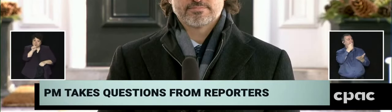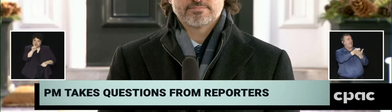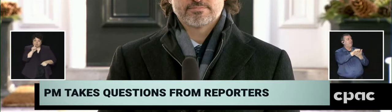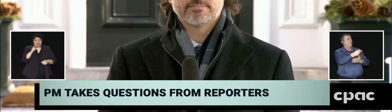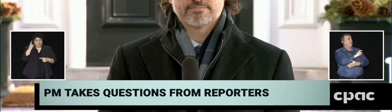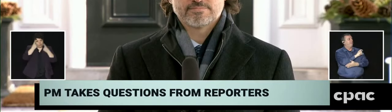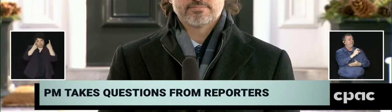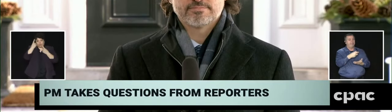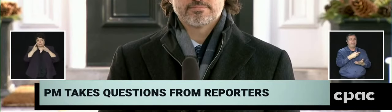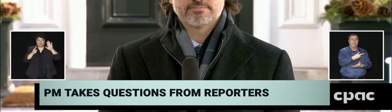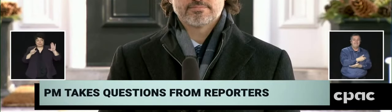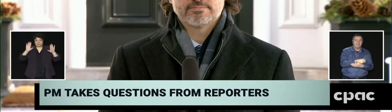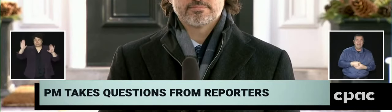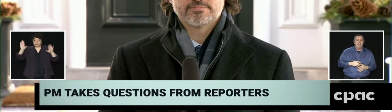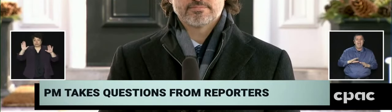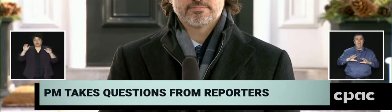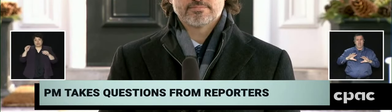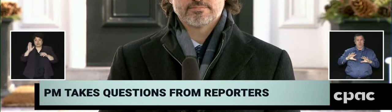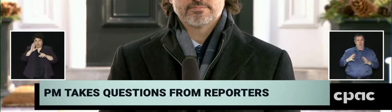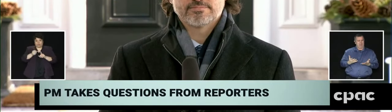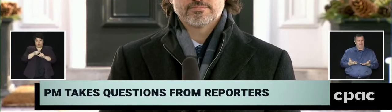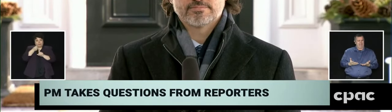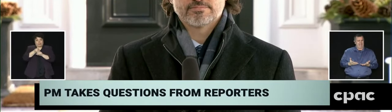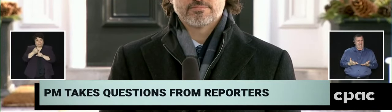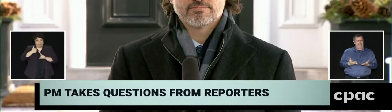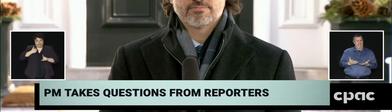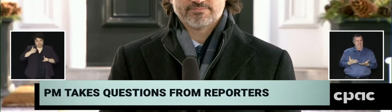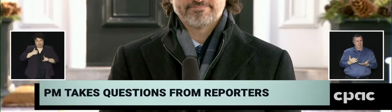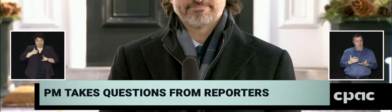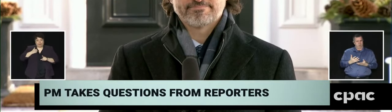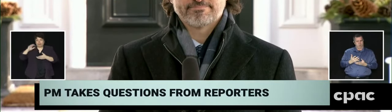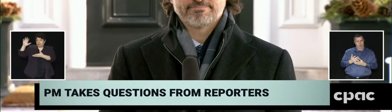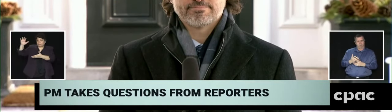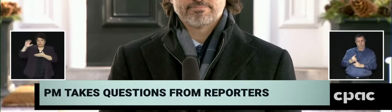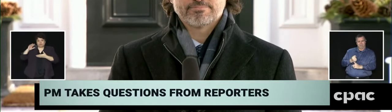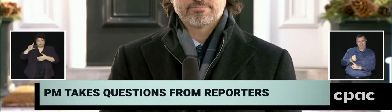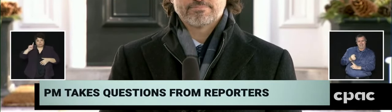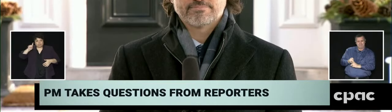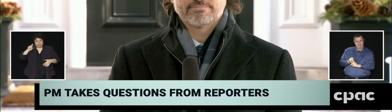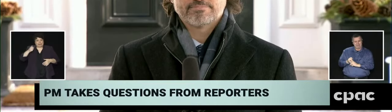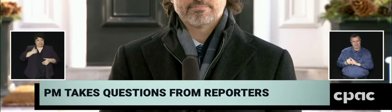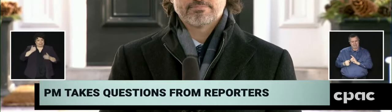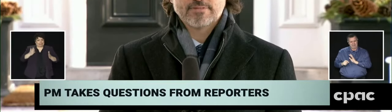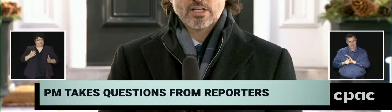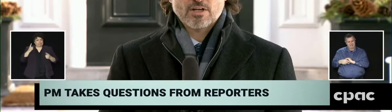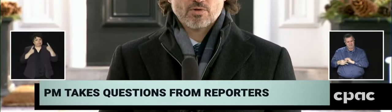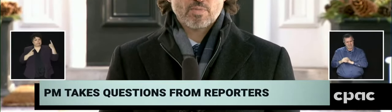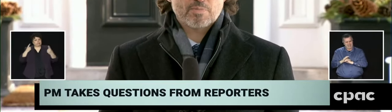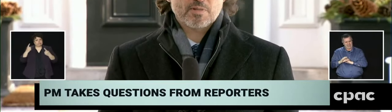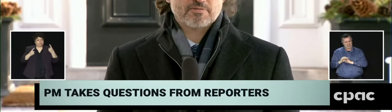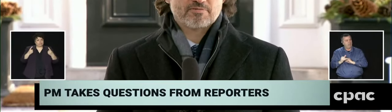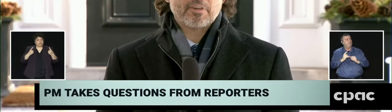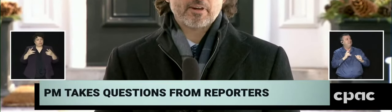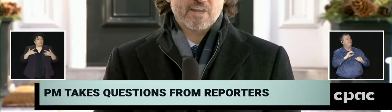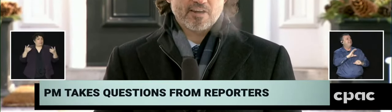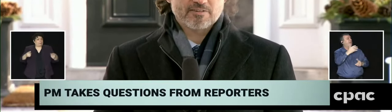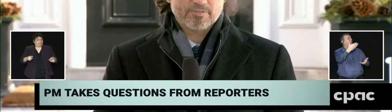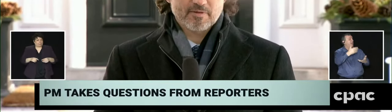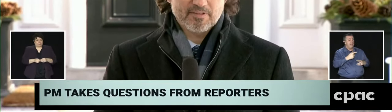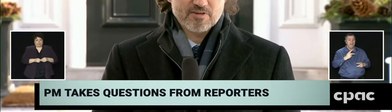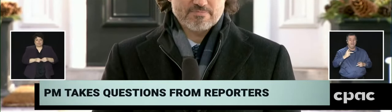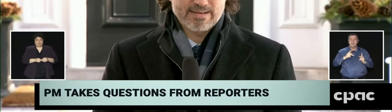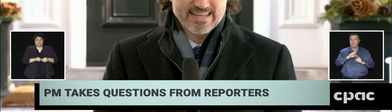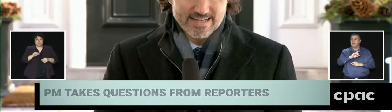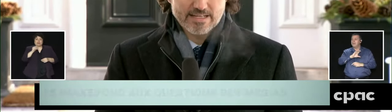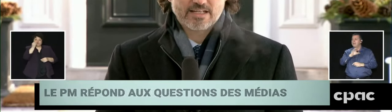negative impact on the flow of vaccines to Canada? What can you say to Canadians who might be wondering about this? We worked very hard from